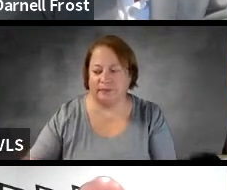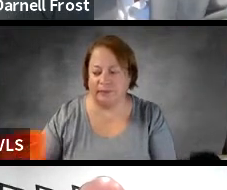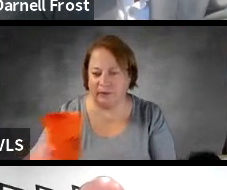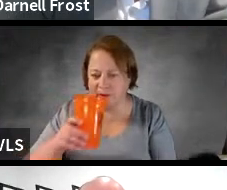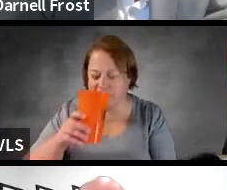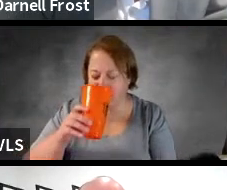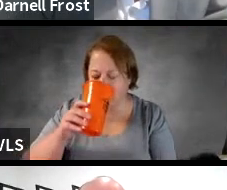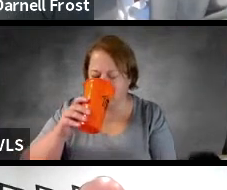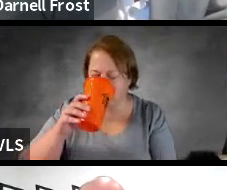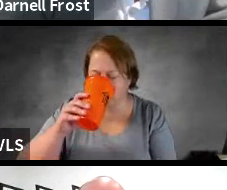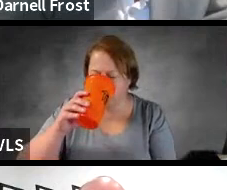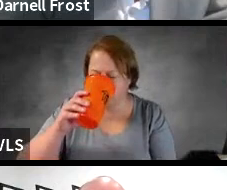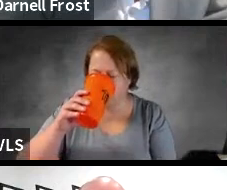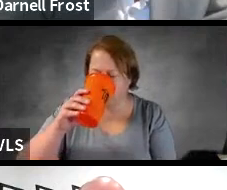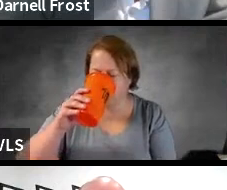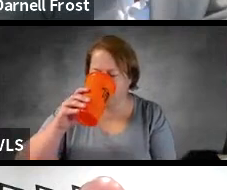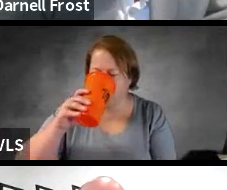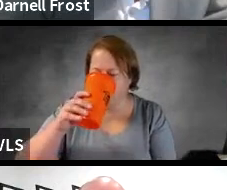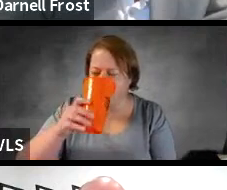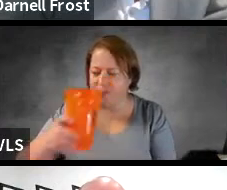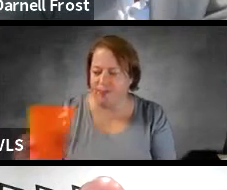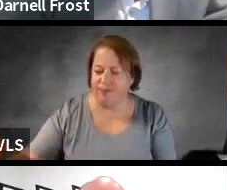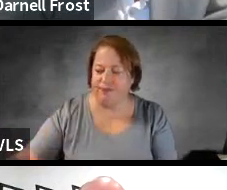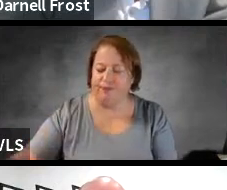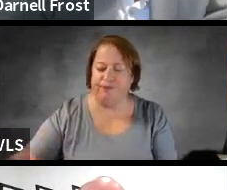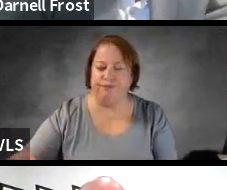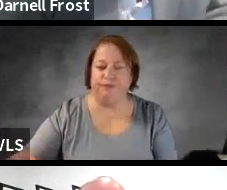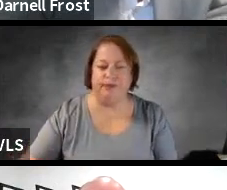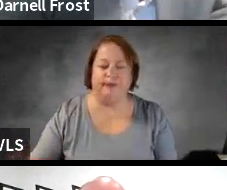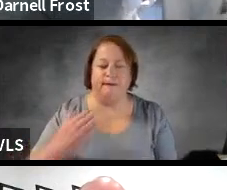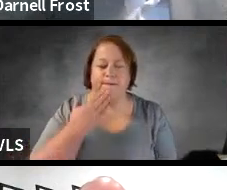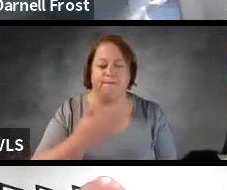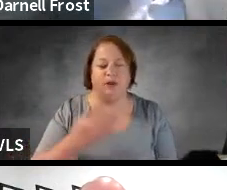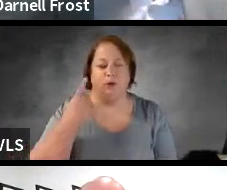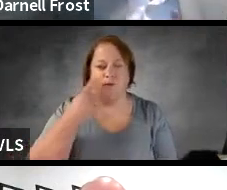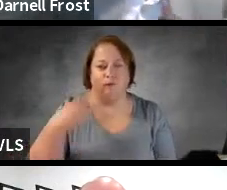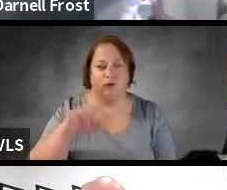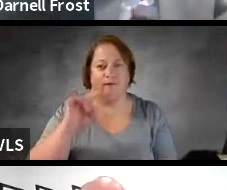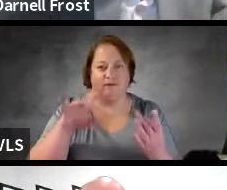Thank you for all your feedback. This has been really very good feedback.